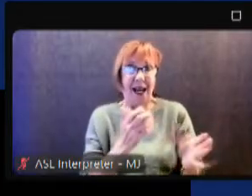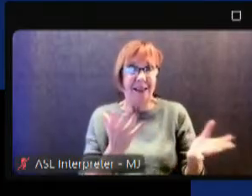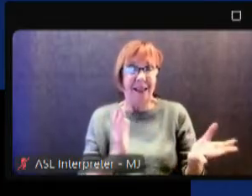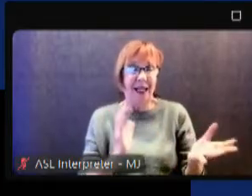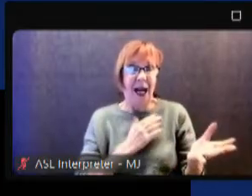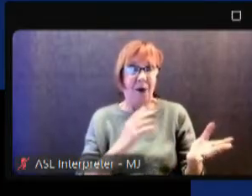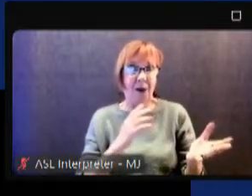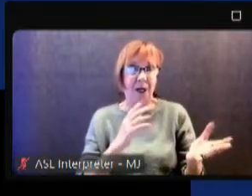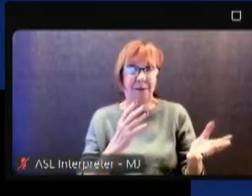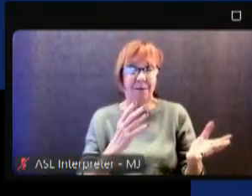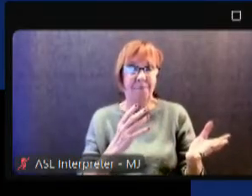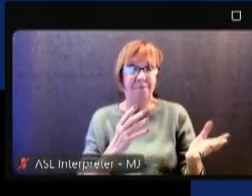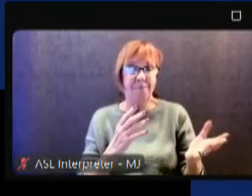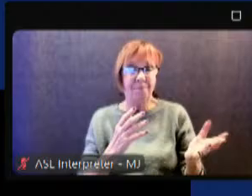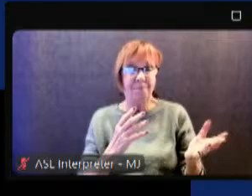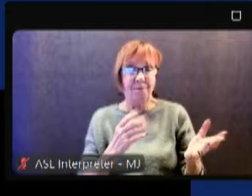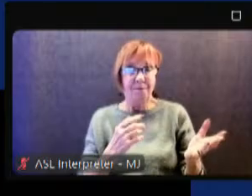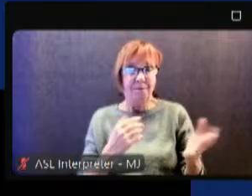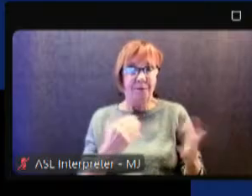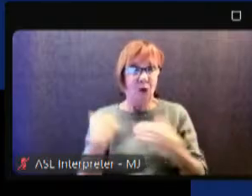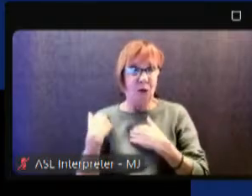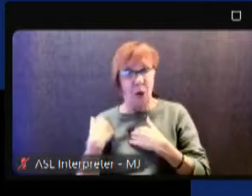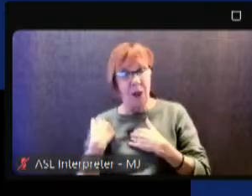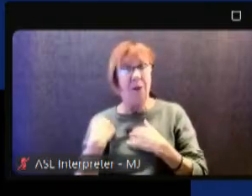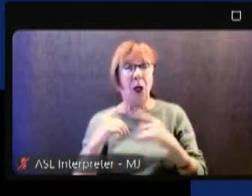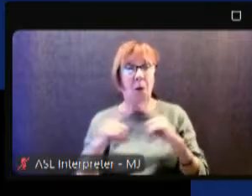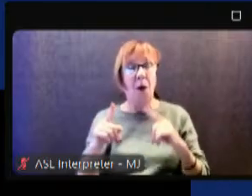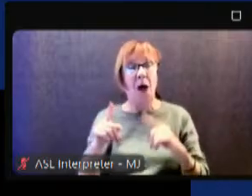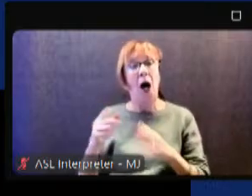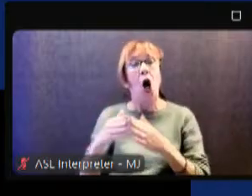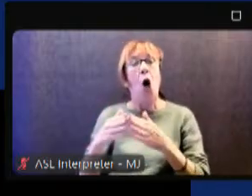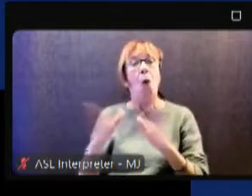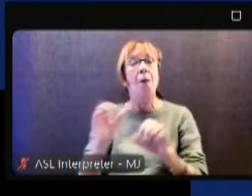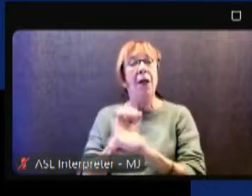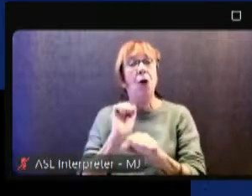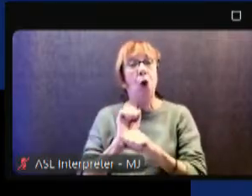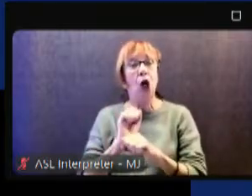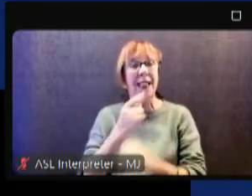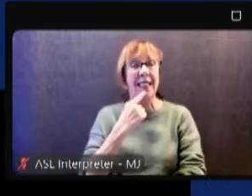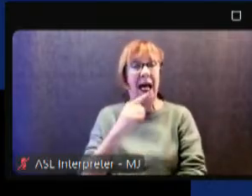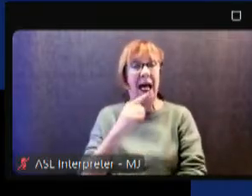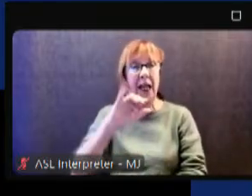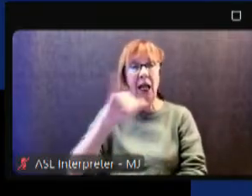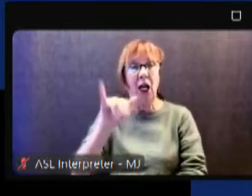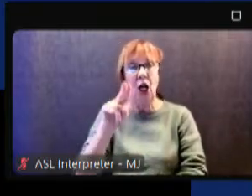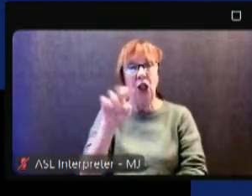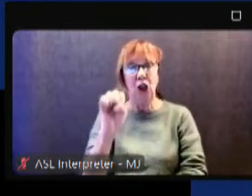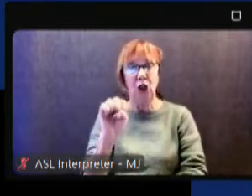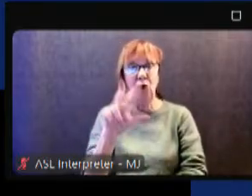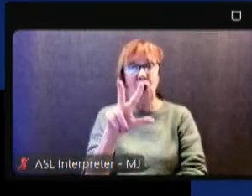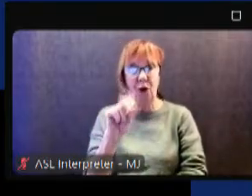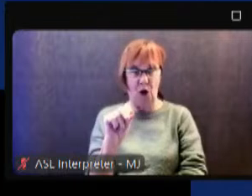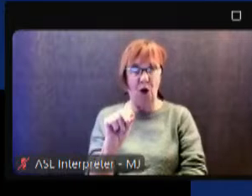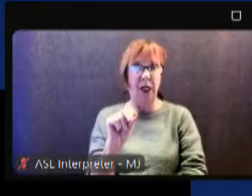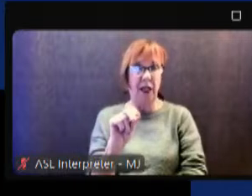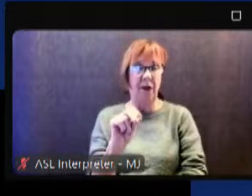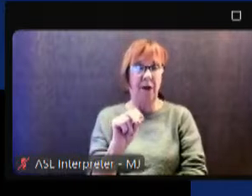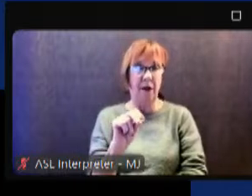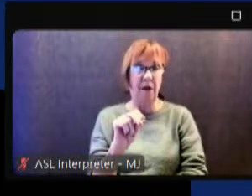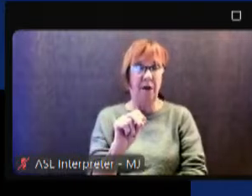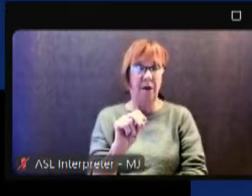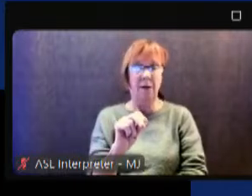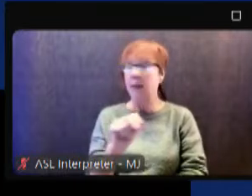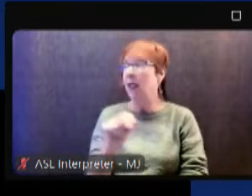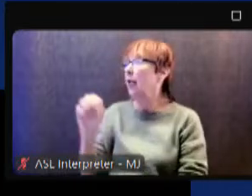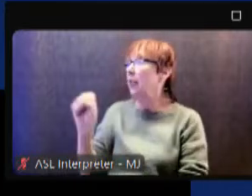June was the date that Public Works had talked about earlier. But I'll defer to them for the official answer. That's